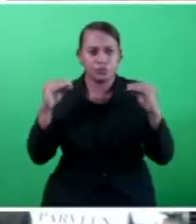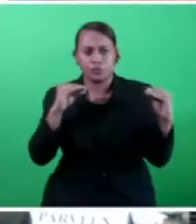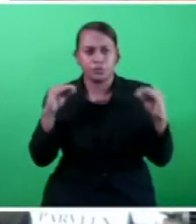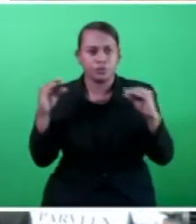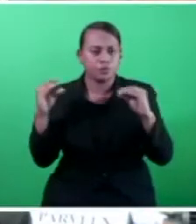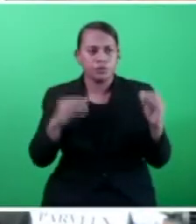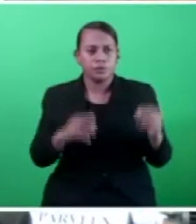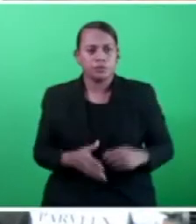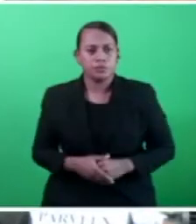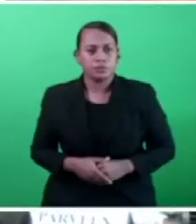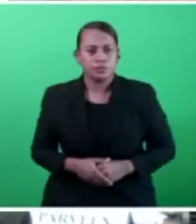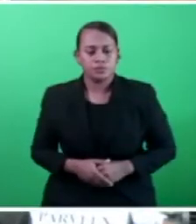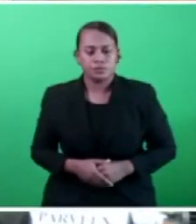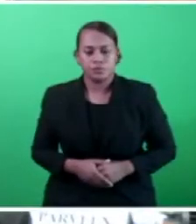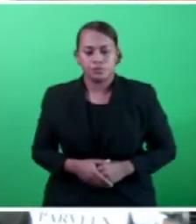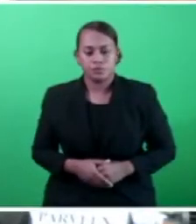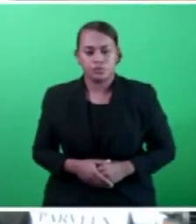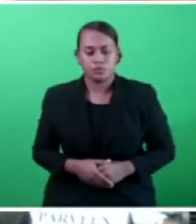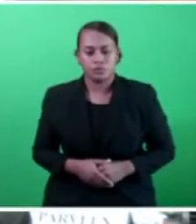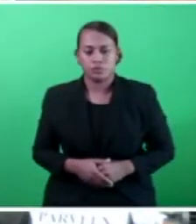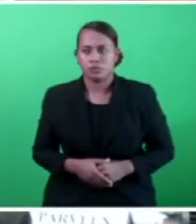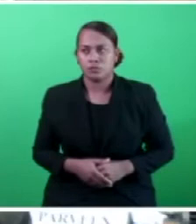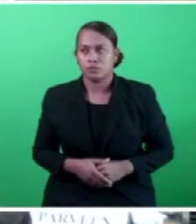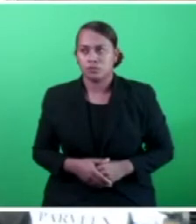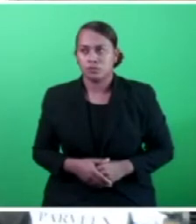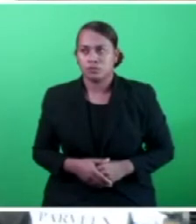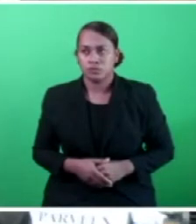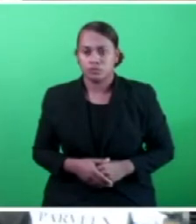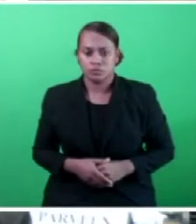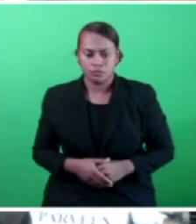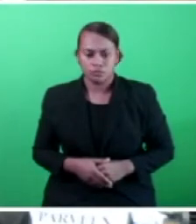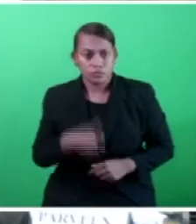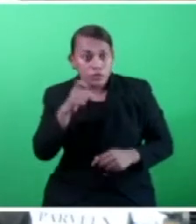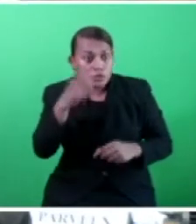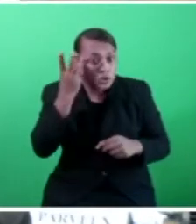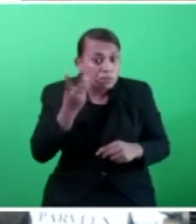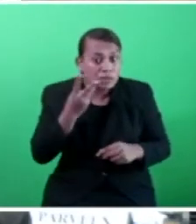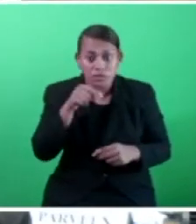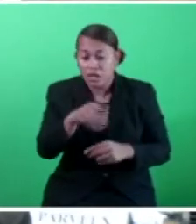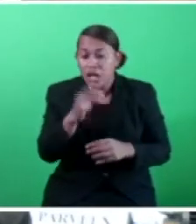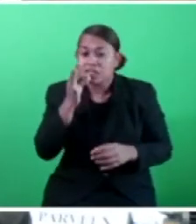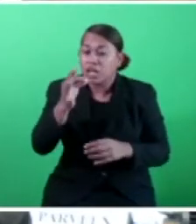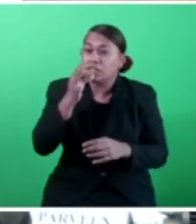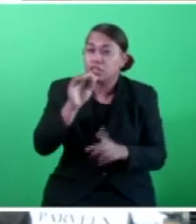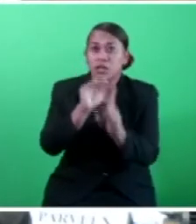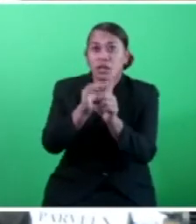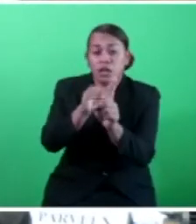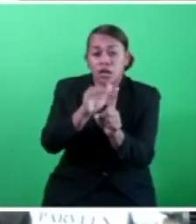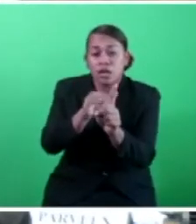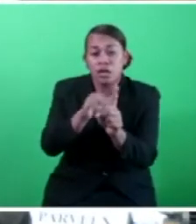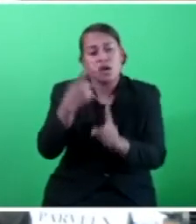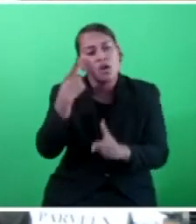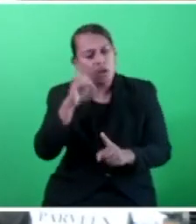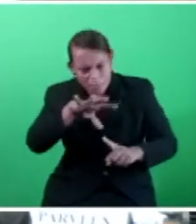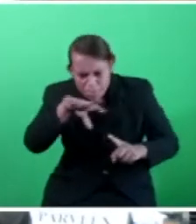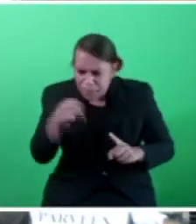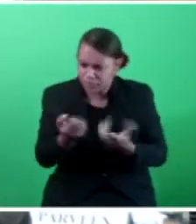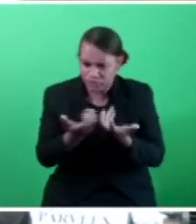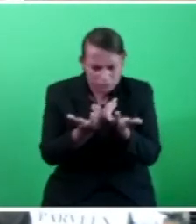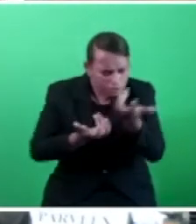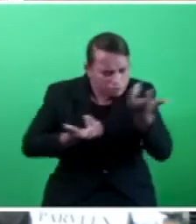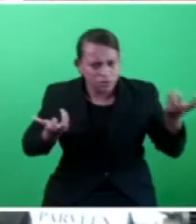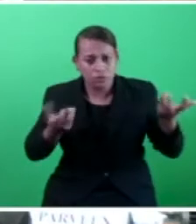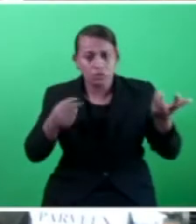The petition, Honourable Speaker, this petition called for the use of isolation wards on outer